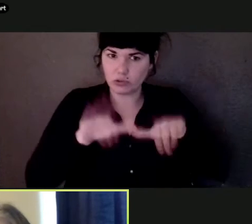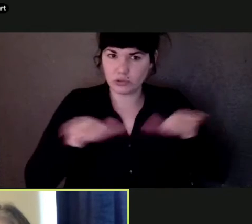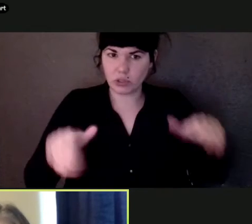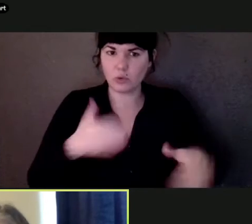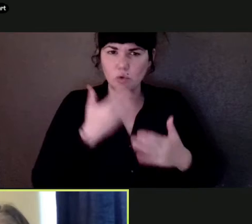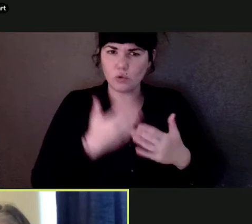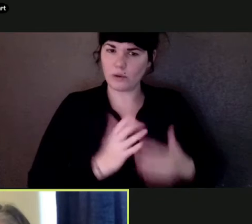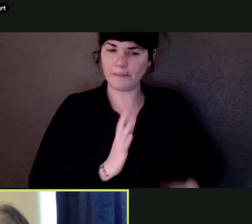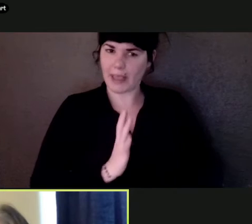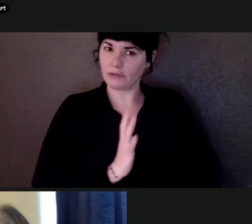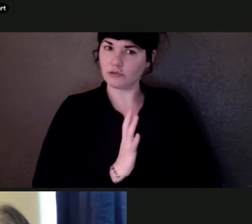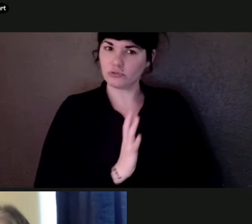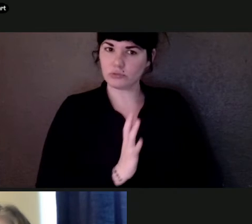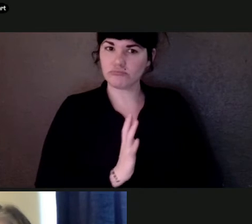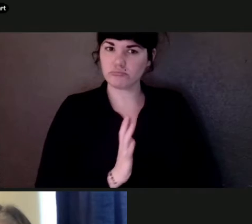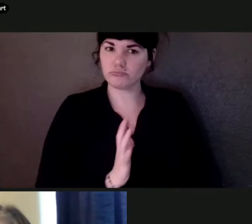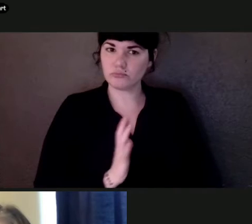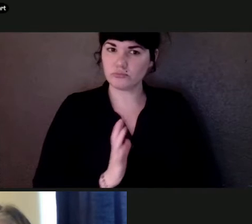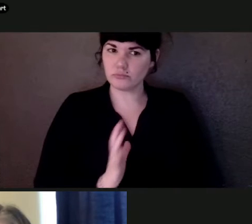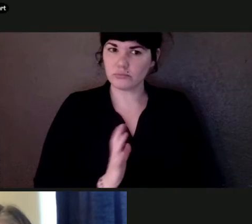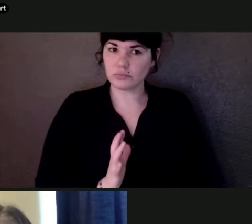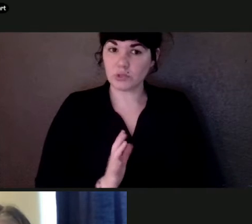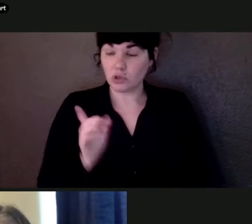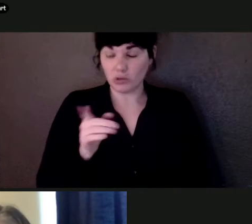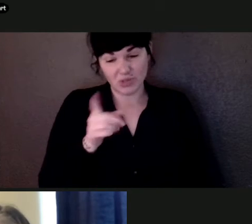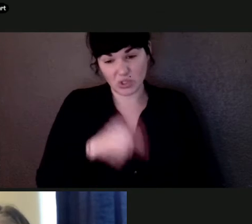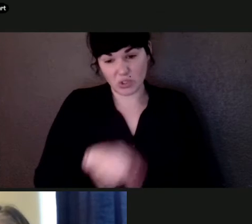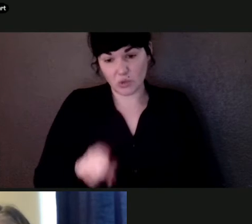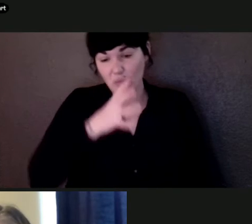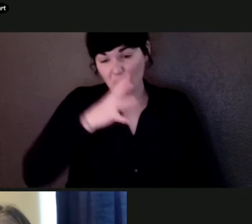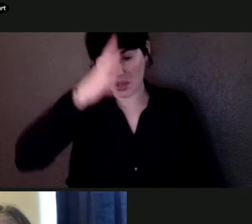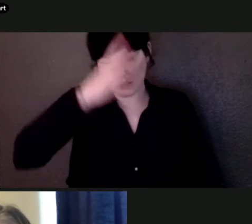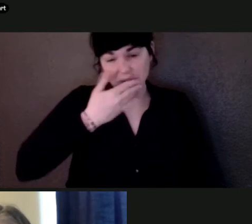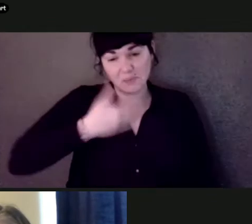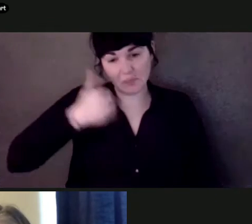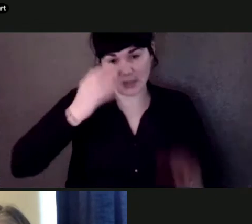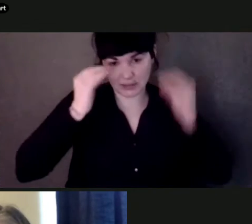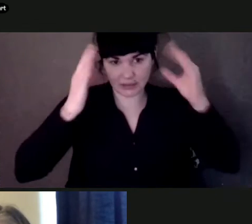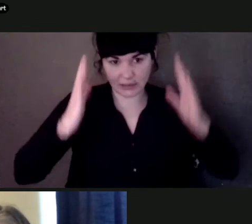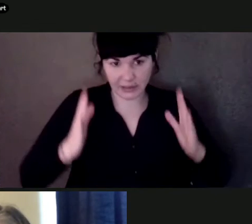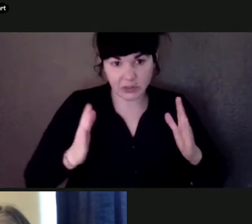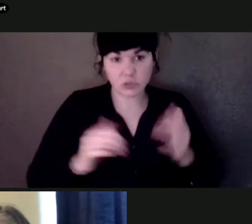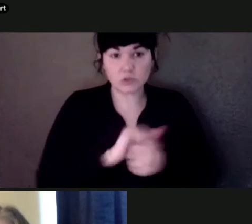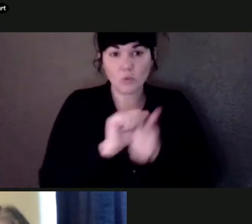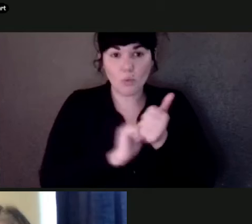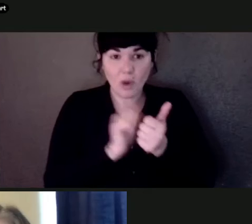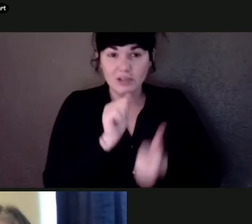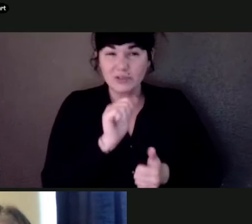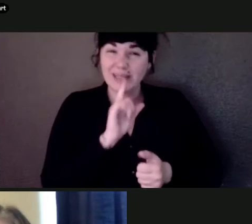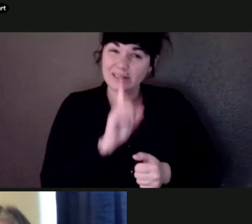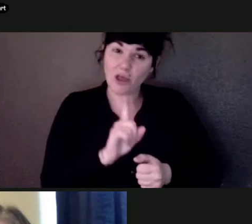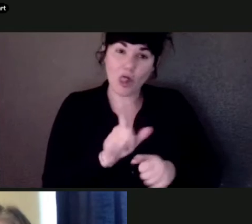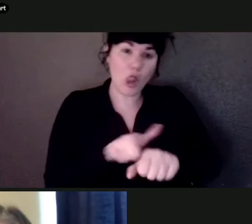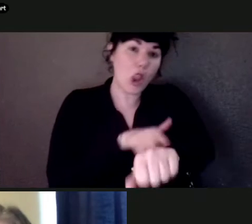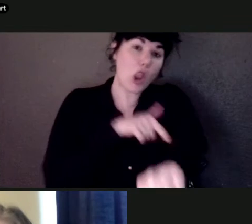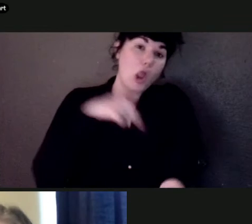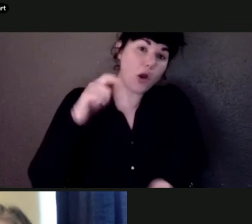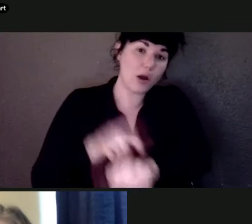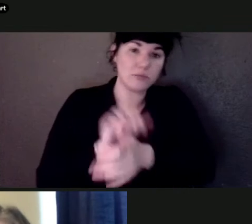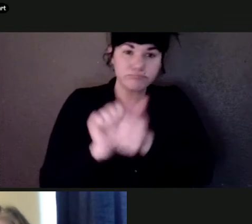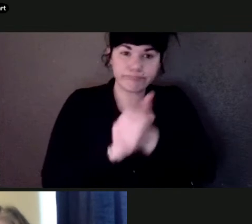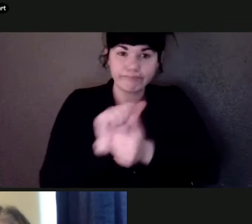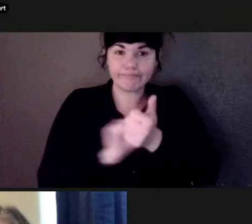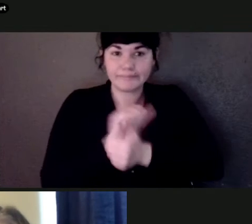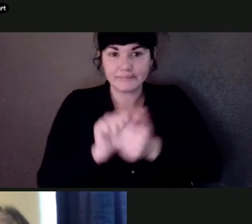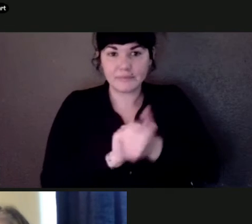little bit extra long, you know, makes it, make it fun. And, you know, it will help them in the future too. They're going to get less colds when they have these really